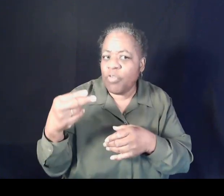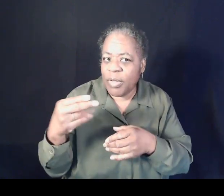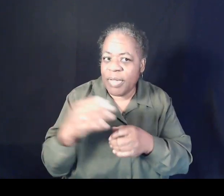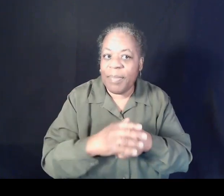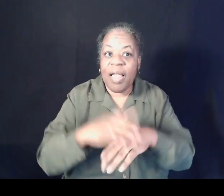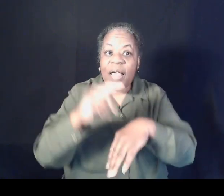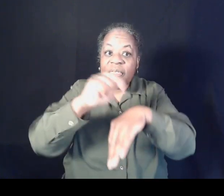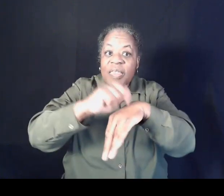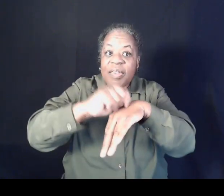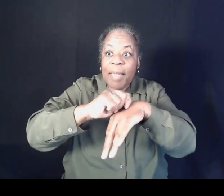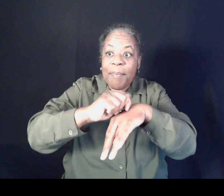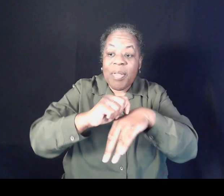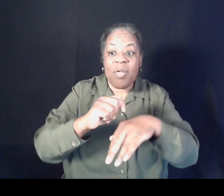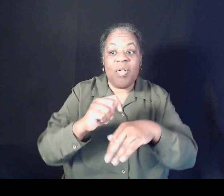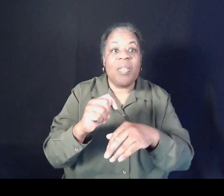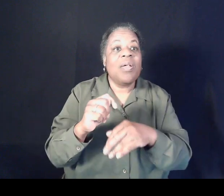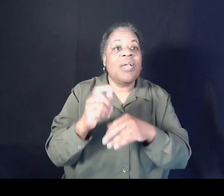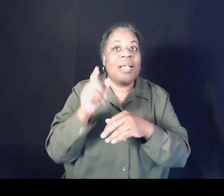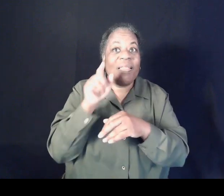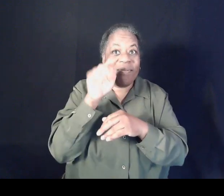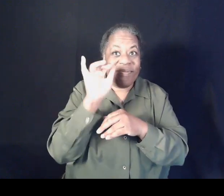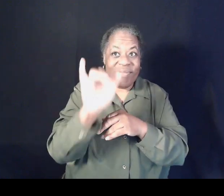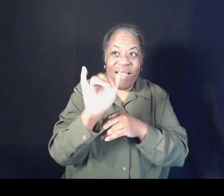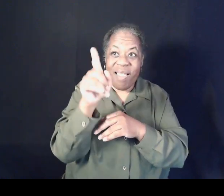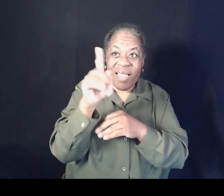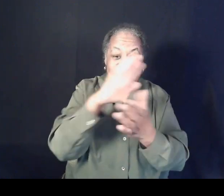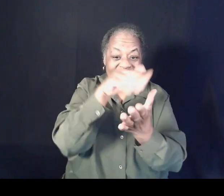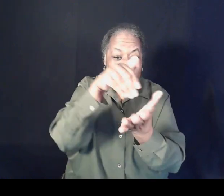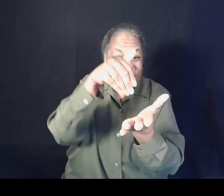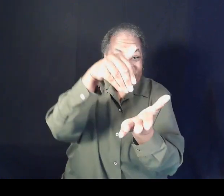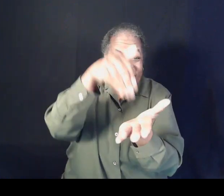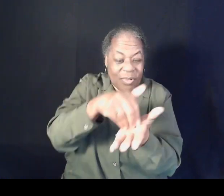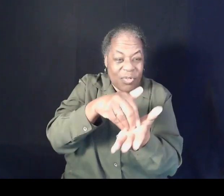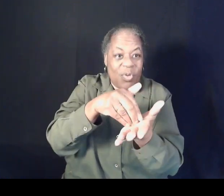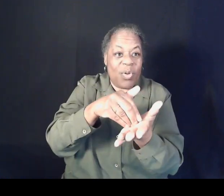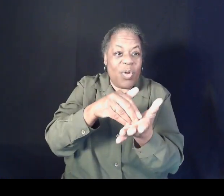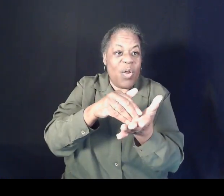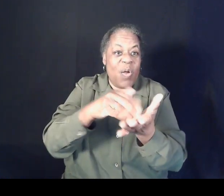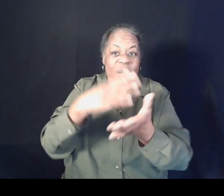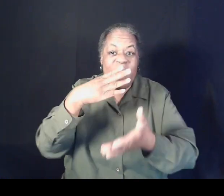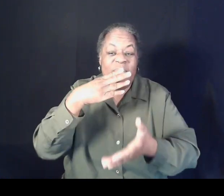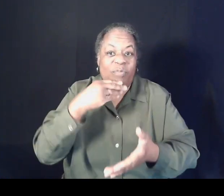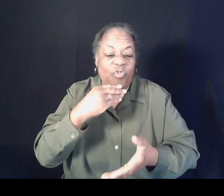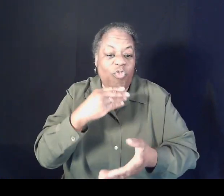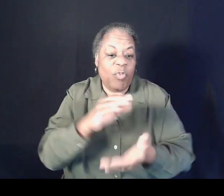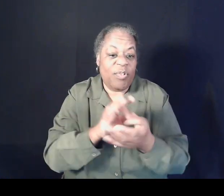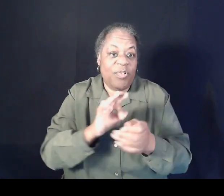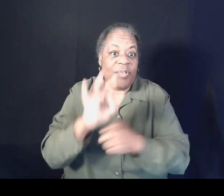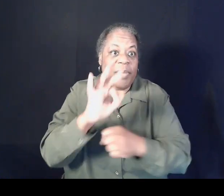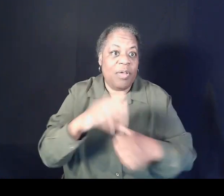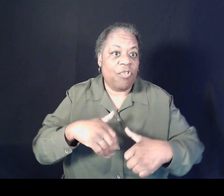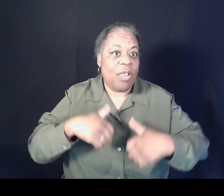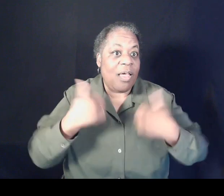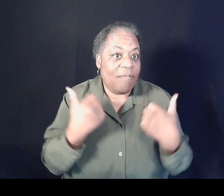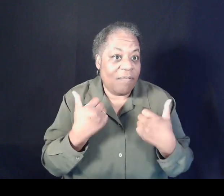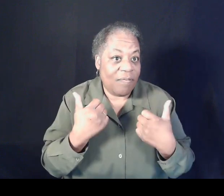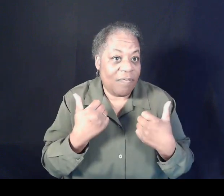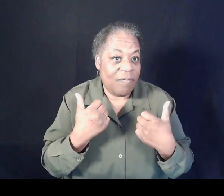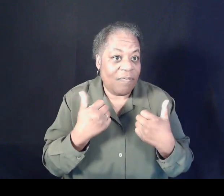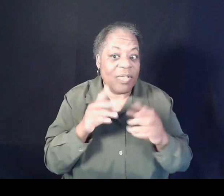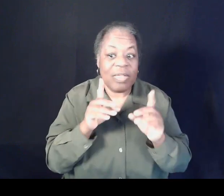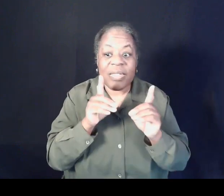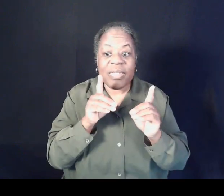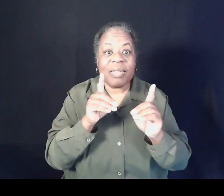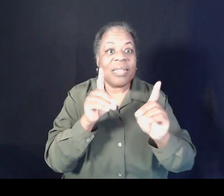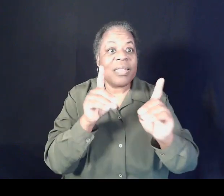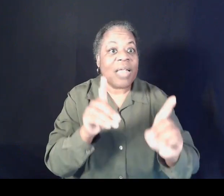that the disciples are admiring is the centerpiece of their spiritual life. For the sake of argument, the disciples are